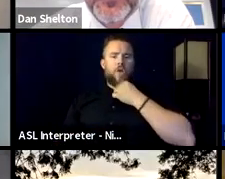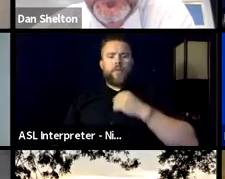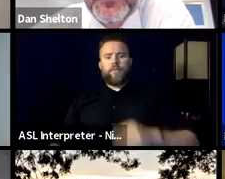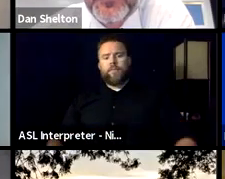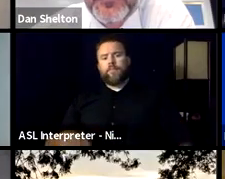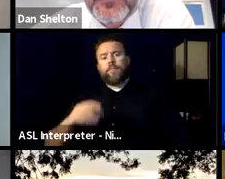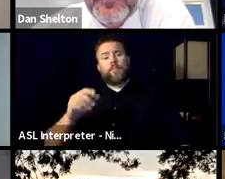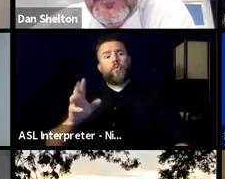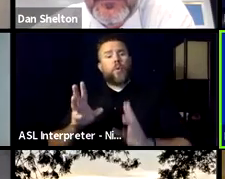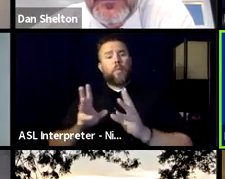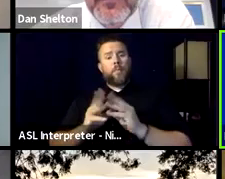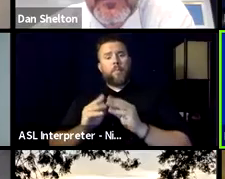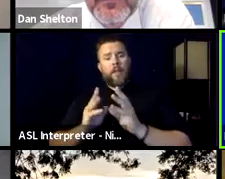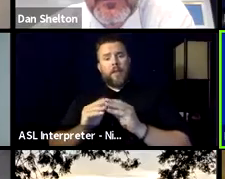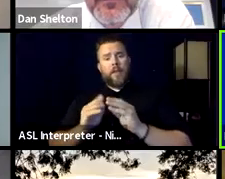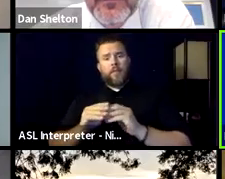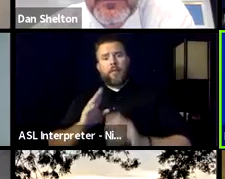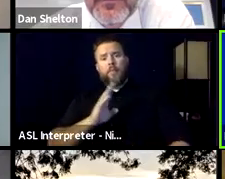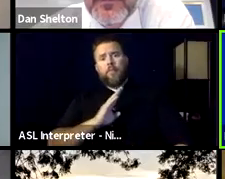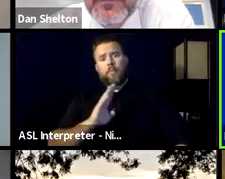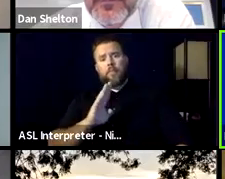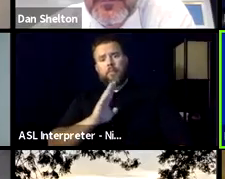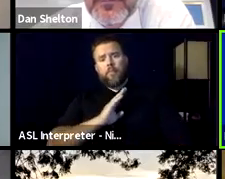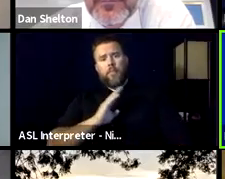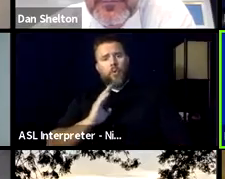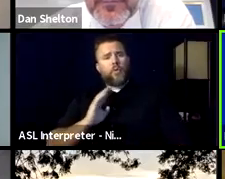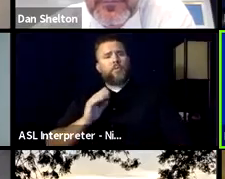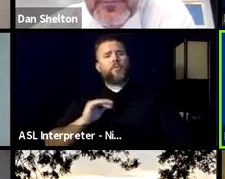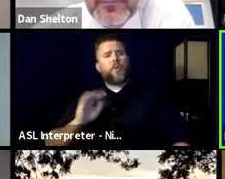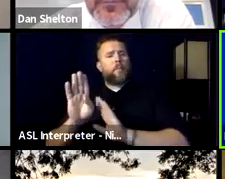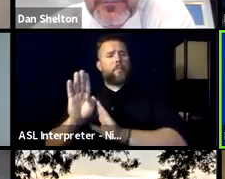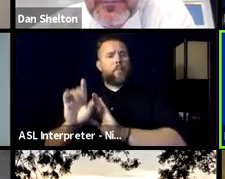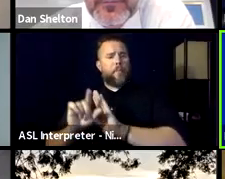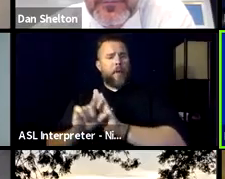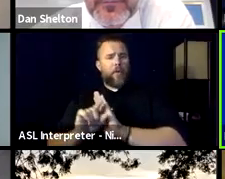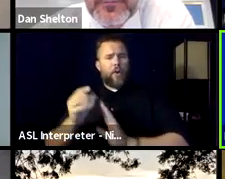Education meetings. So just some background.